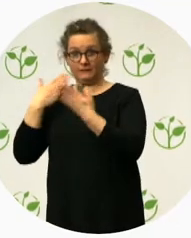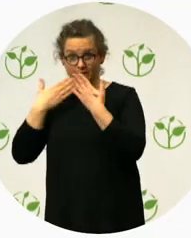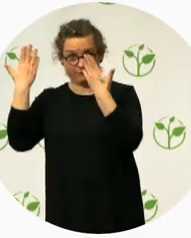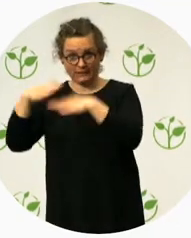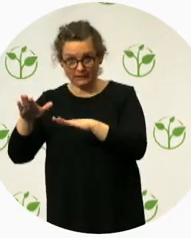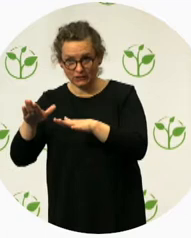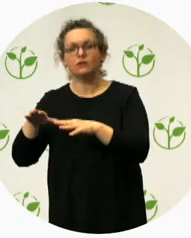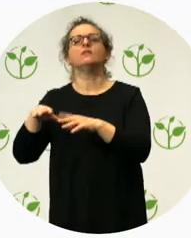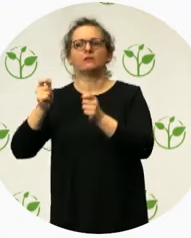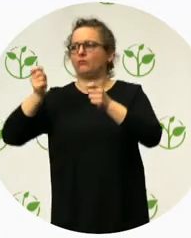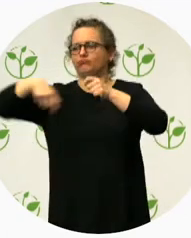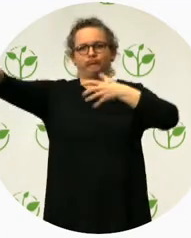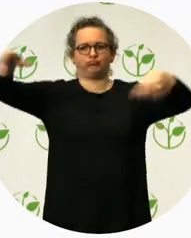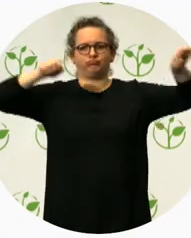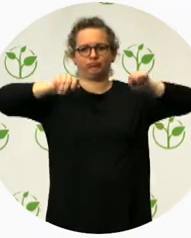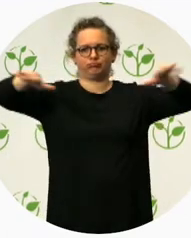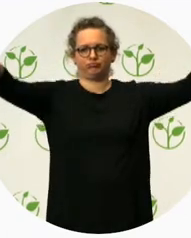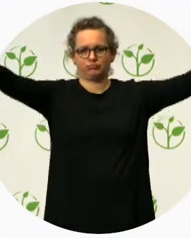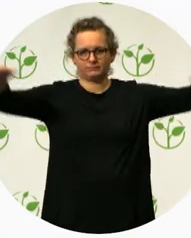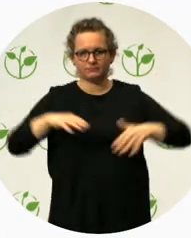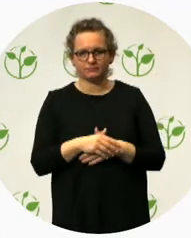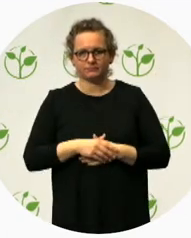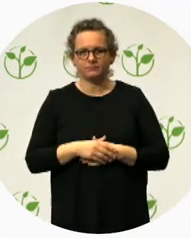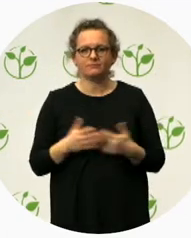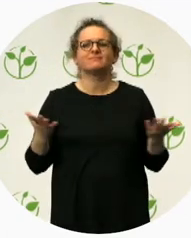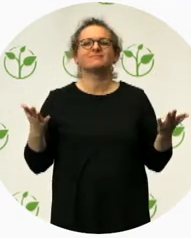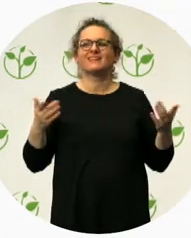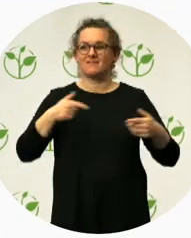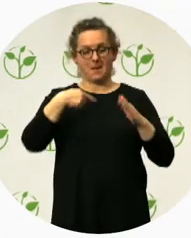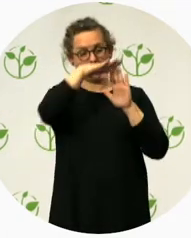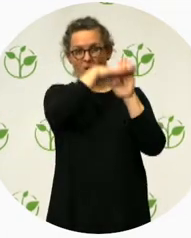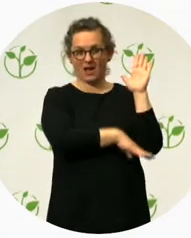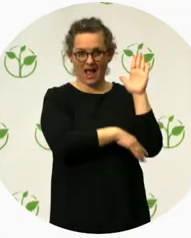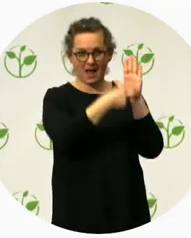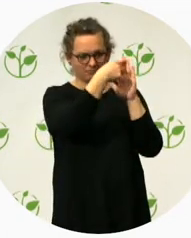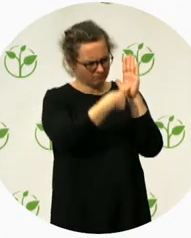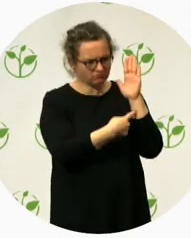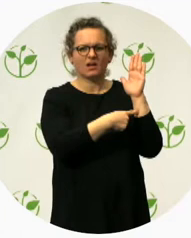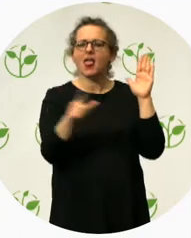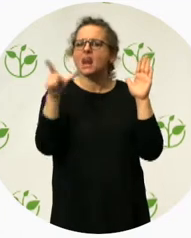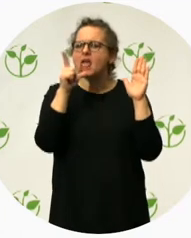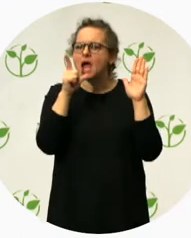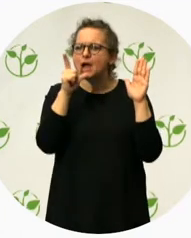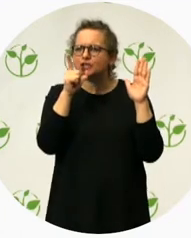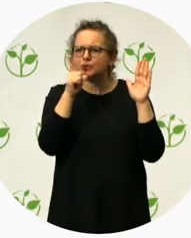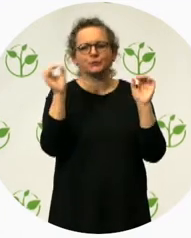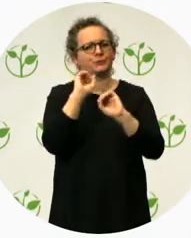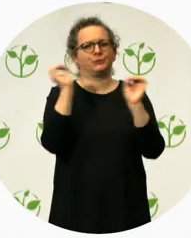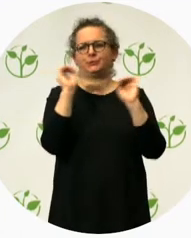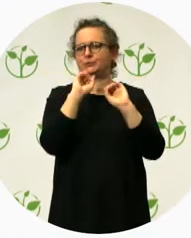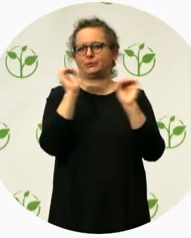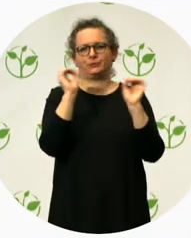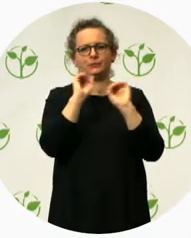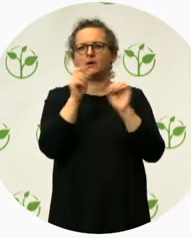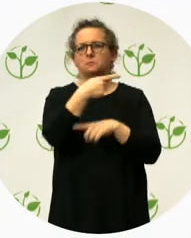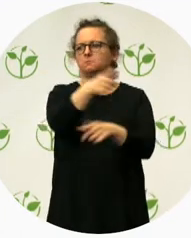no lunch break, so no other break, so you just move and go to whatever session you yeah, want. Okay, but you are allowed to get your sandwiches,